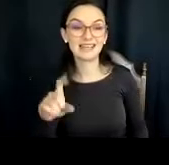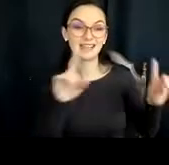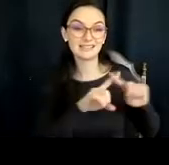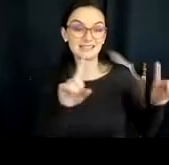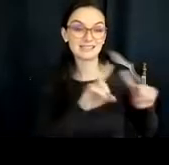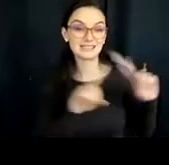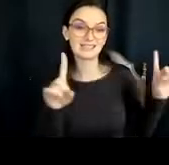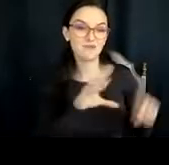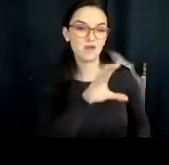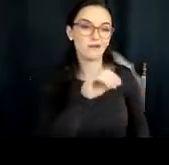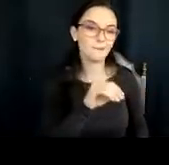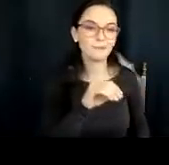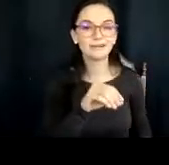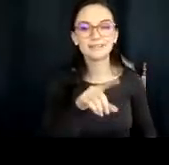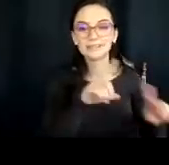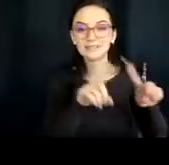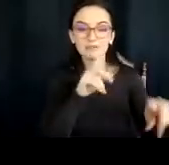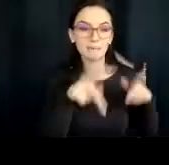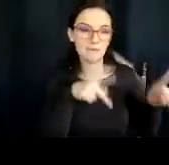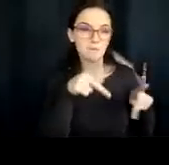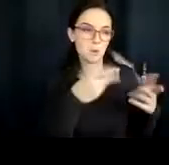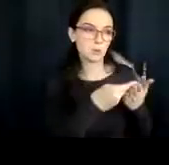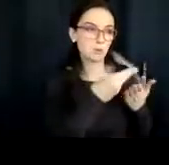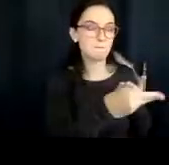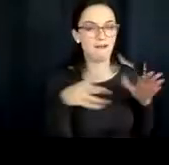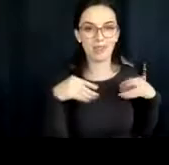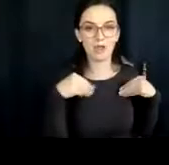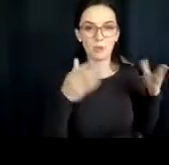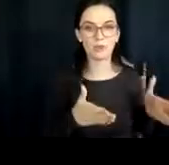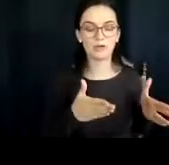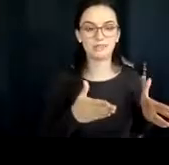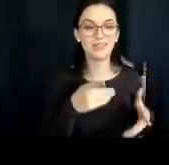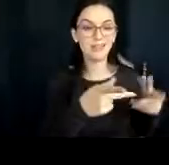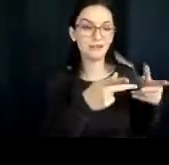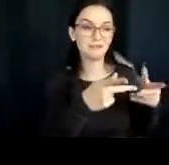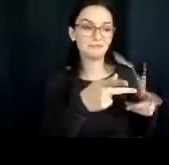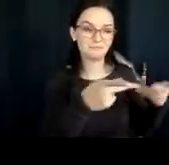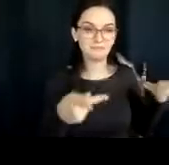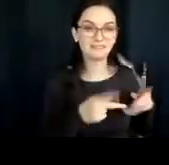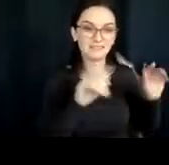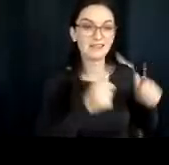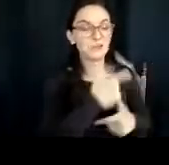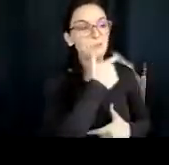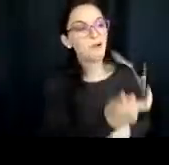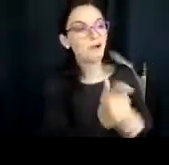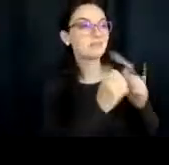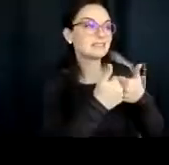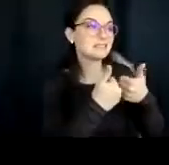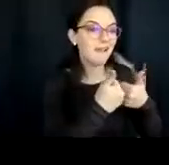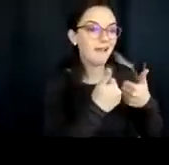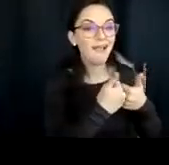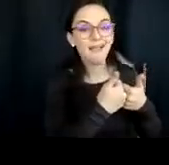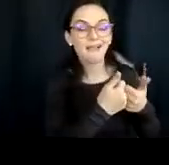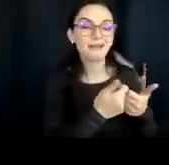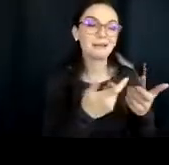people, and they're just places where they can watch the game and entertain their friends. And it's lined with all